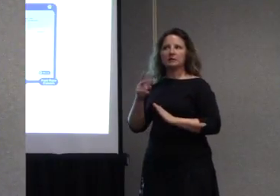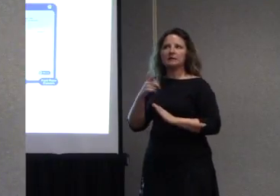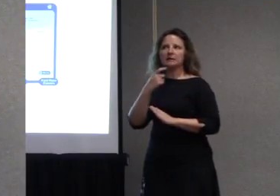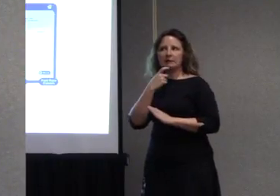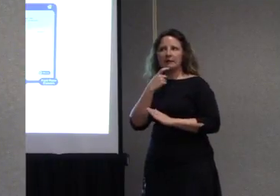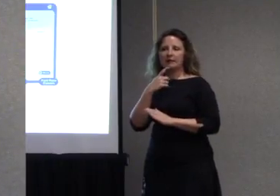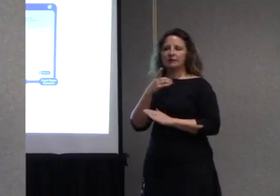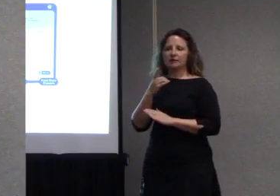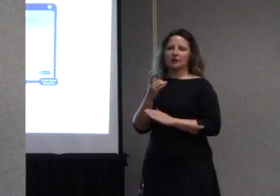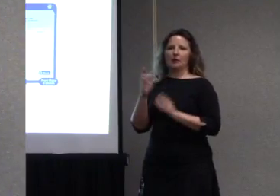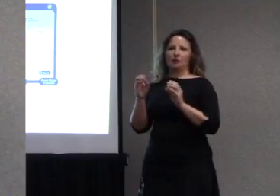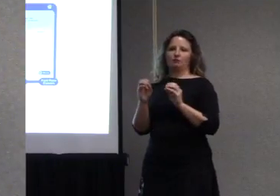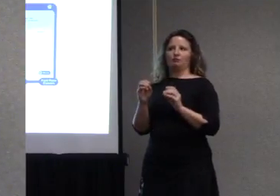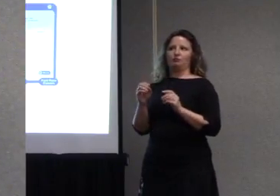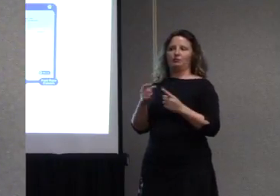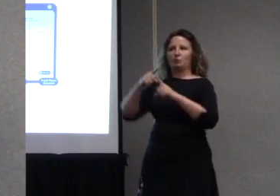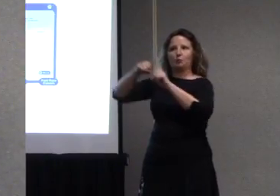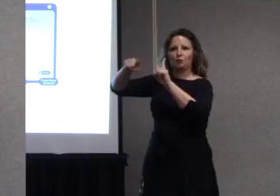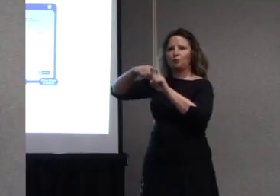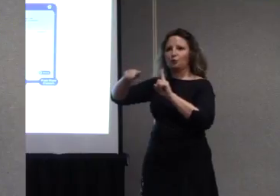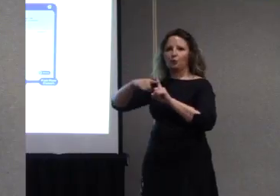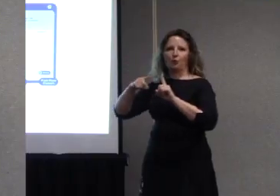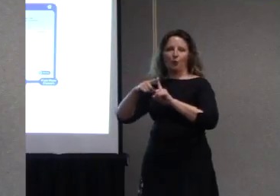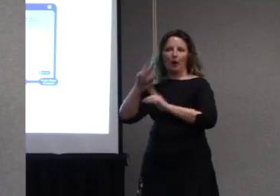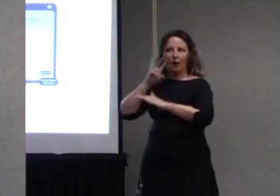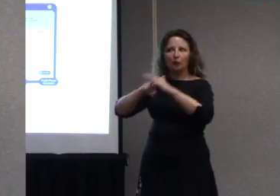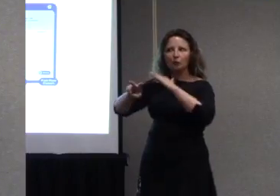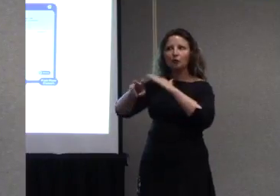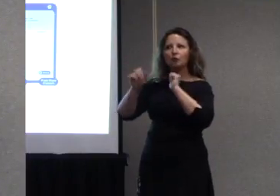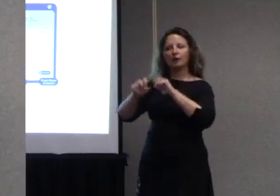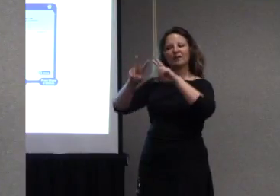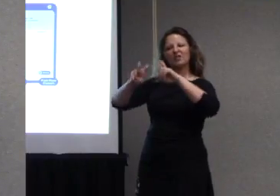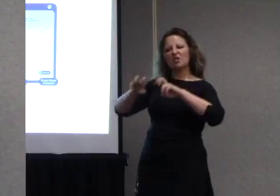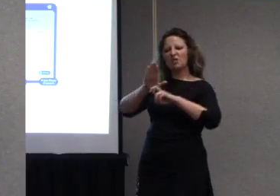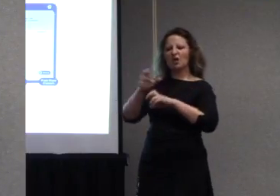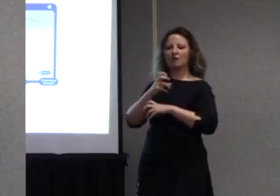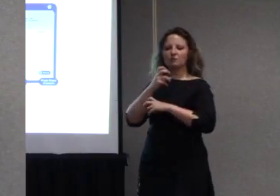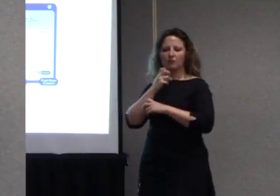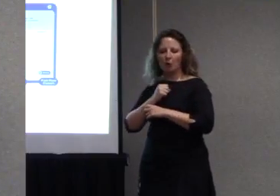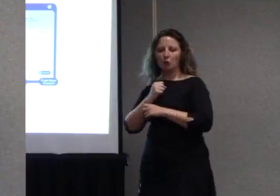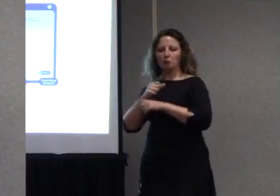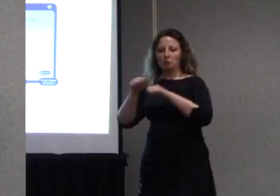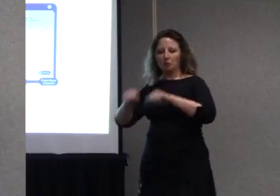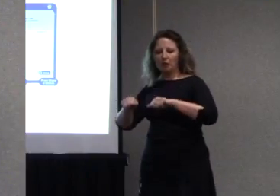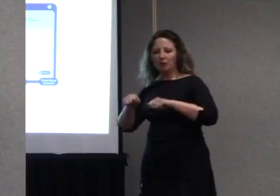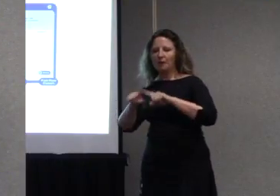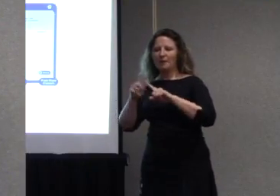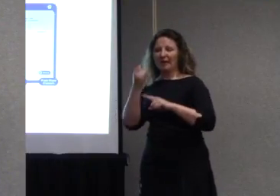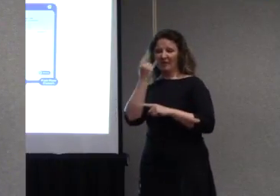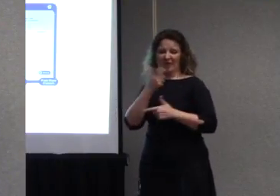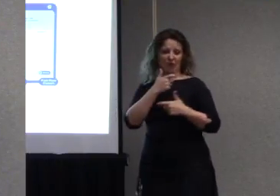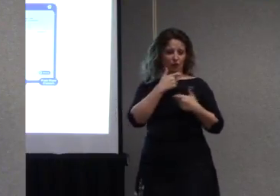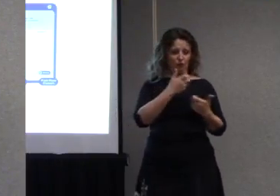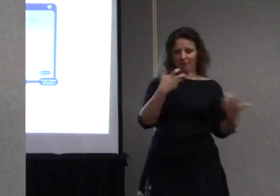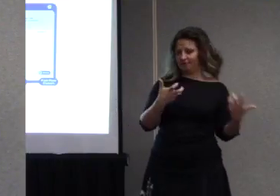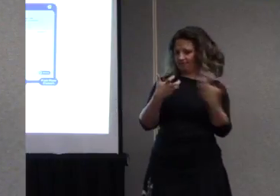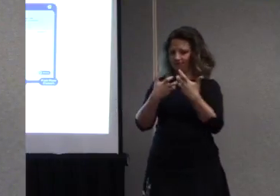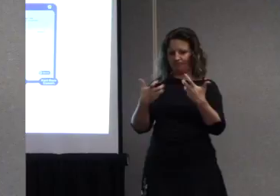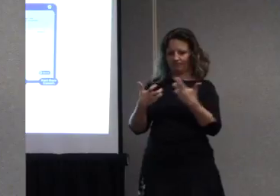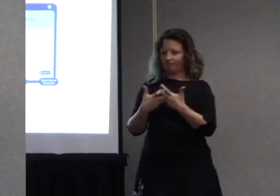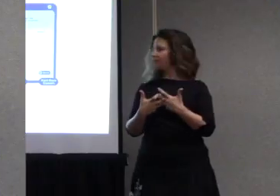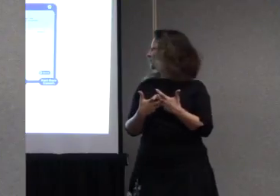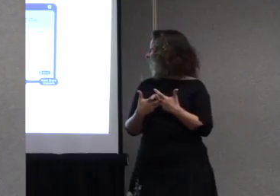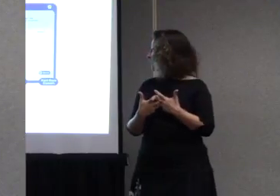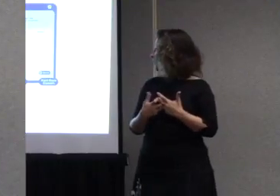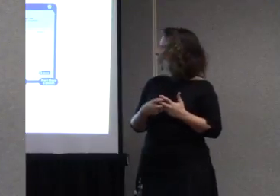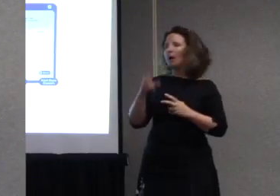a bright outlook. So if somebody's thinking about that job, then you still have to look at values and abilities, but their interest matches up there.